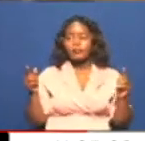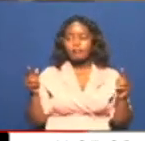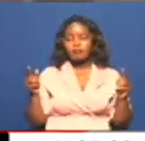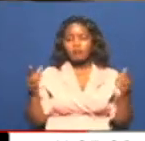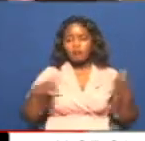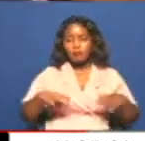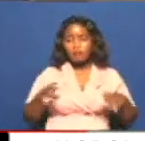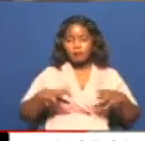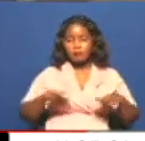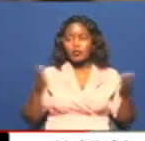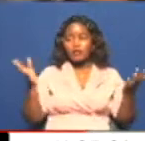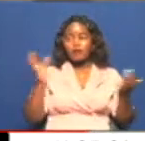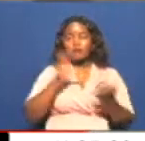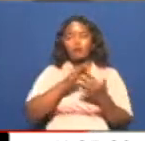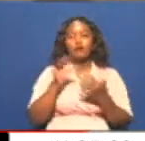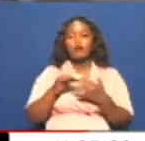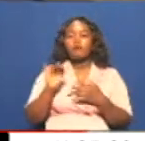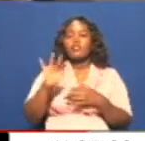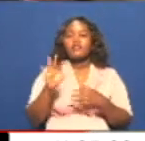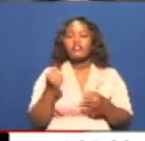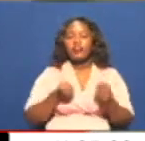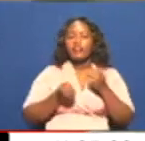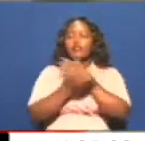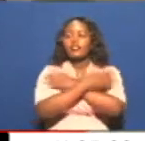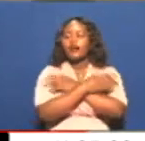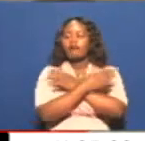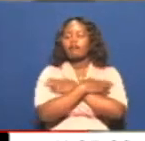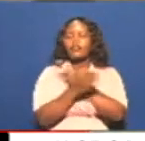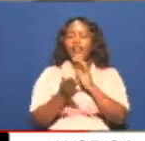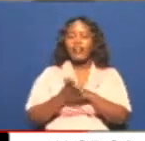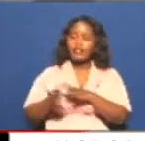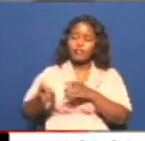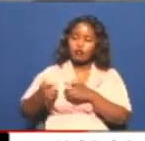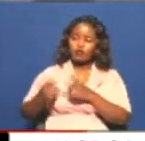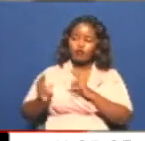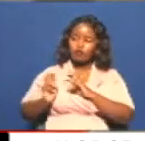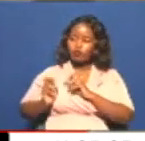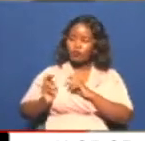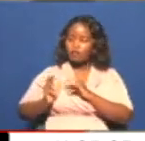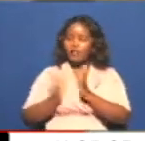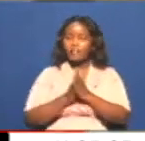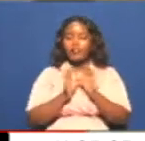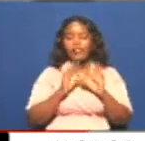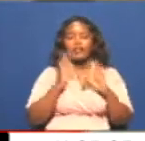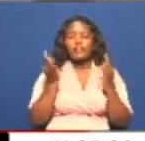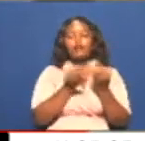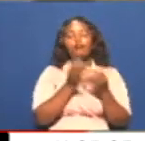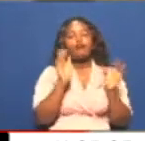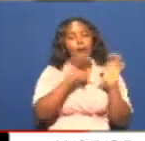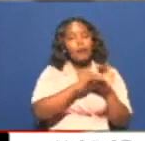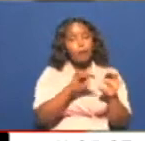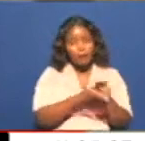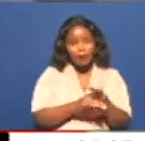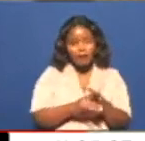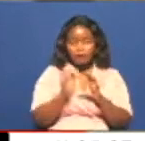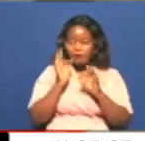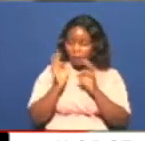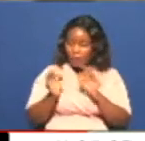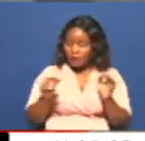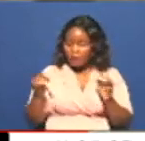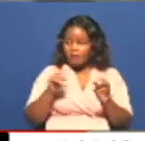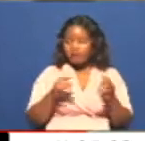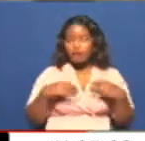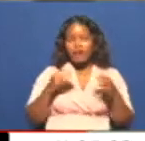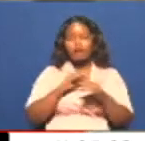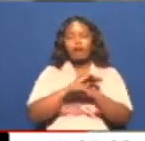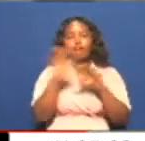people nominate their girlfriends and concubines and close friends and relatives. So if we have a framework that ensures